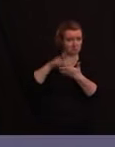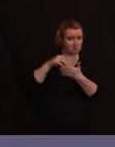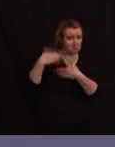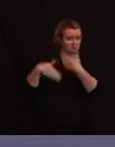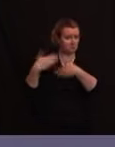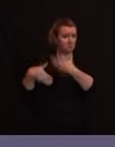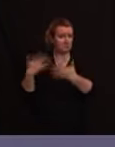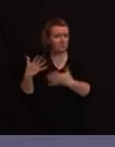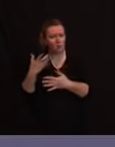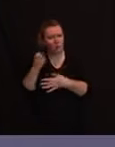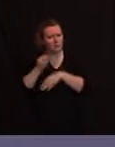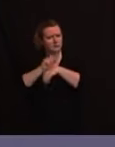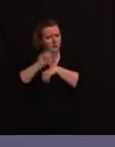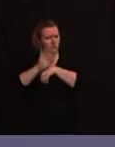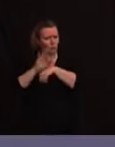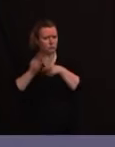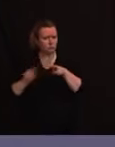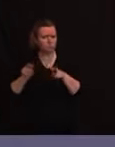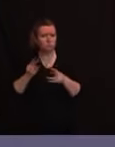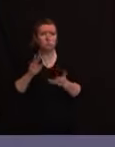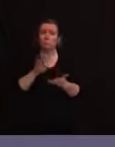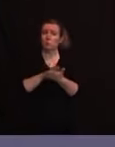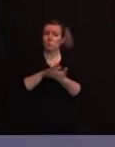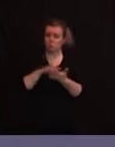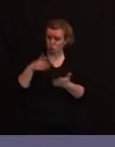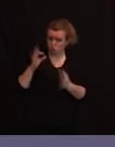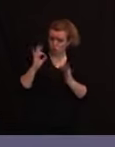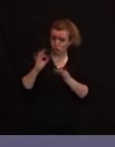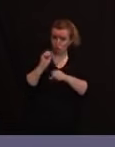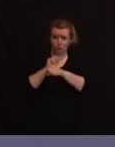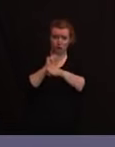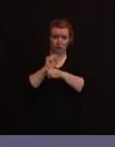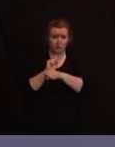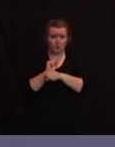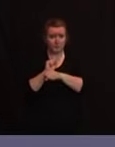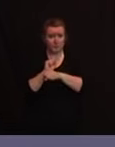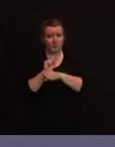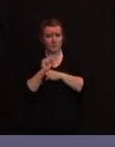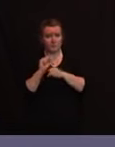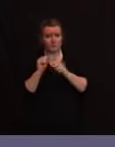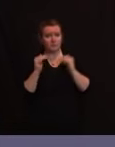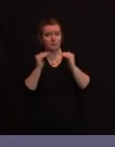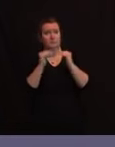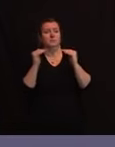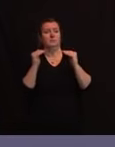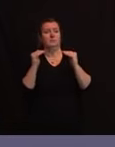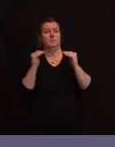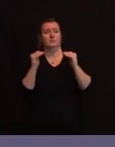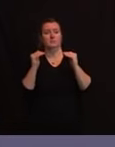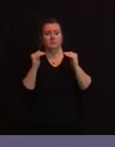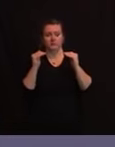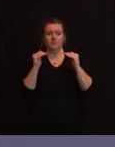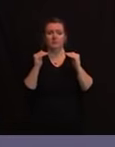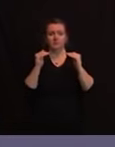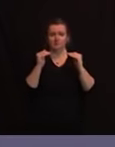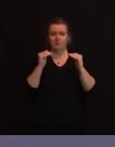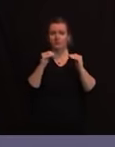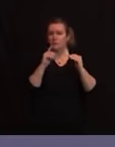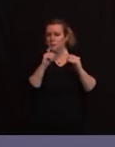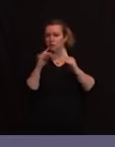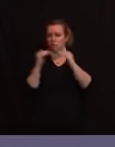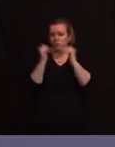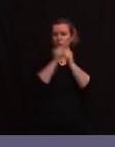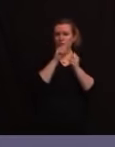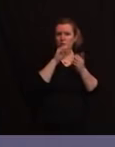done so far, especially around the issues of equity? So these are all me for a change. So you could put your feet up here for a few minutes, Judy